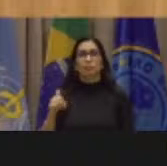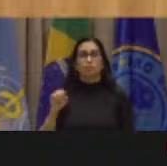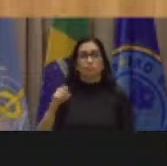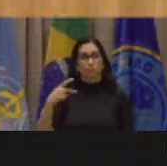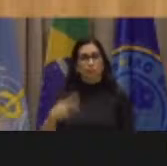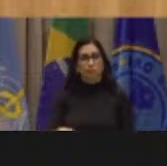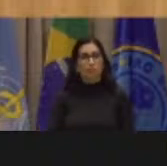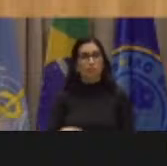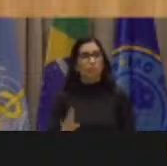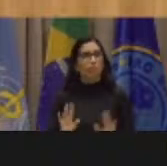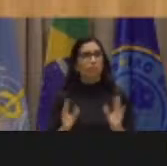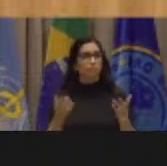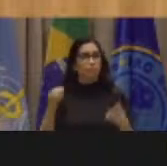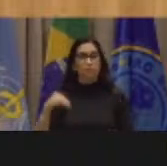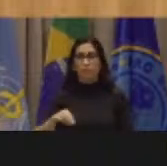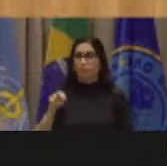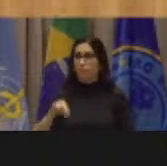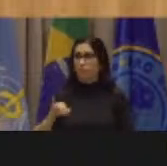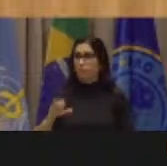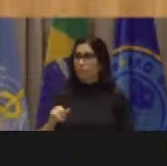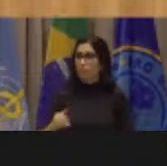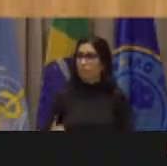structure from